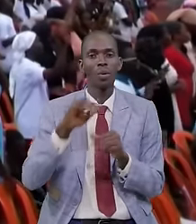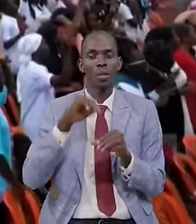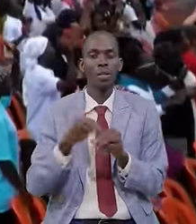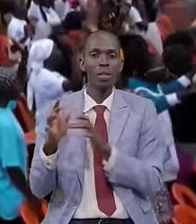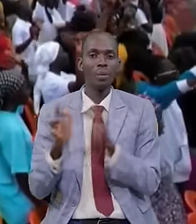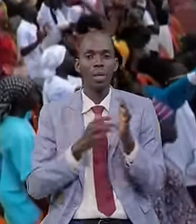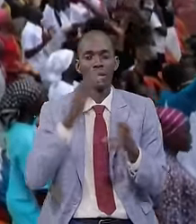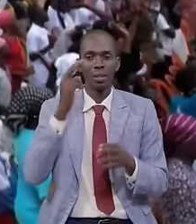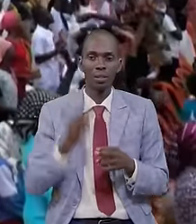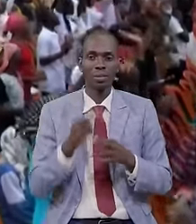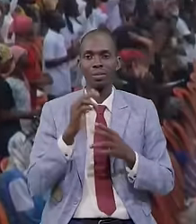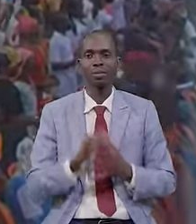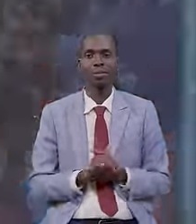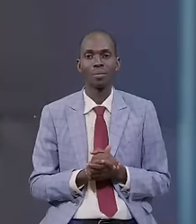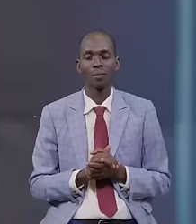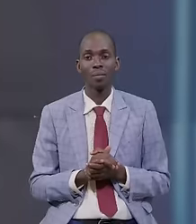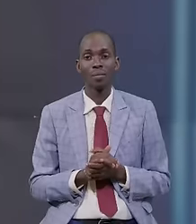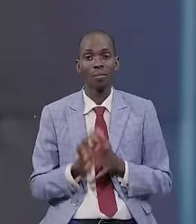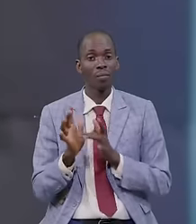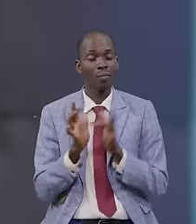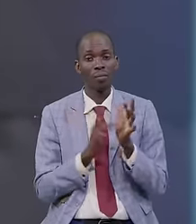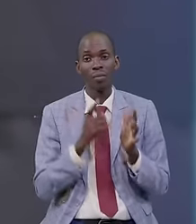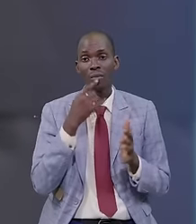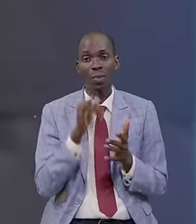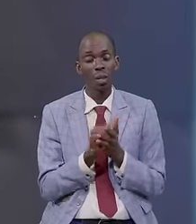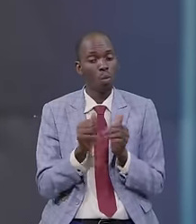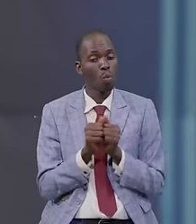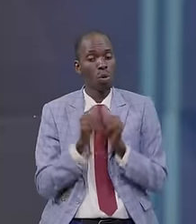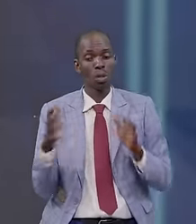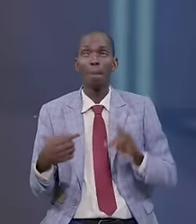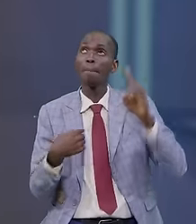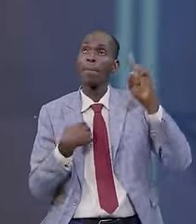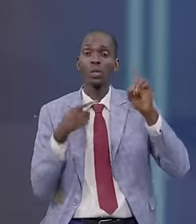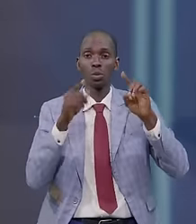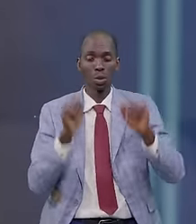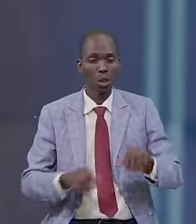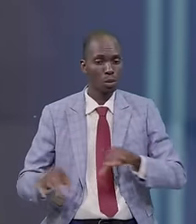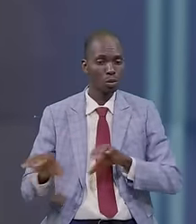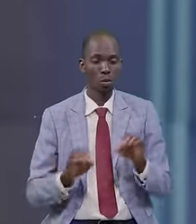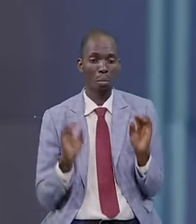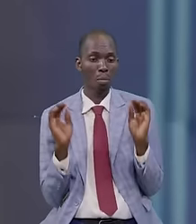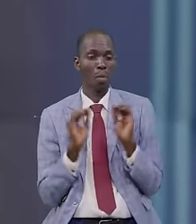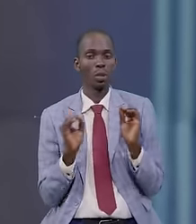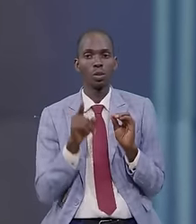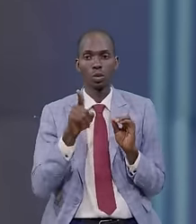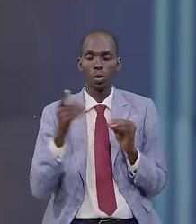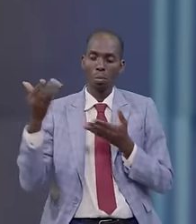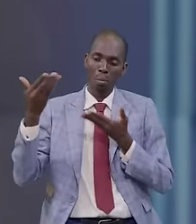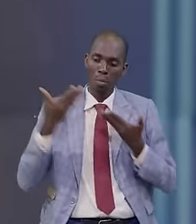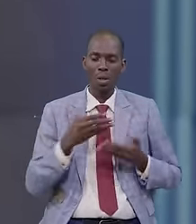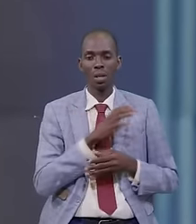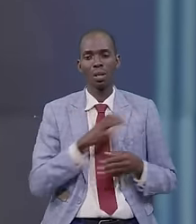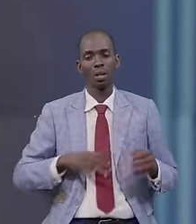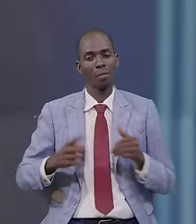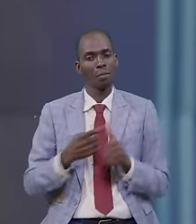name. Jesus said, without me you can do nothing. Invite Christ into your heart. Let him come